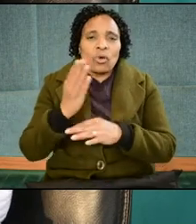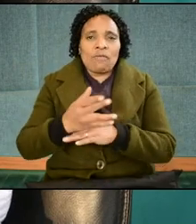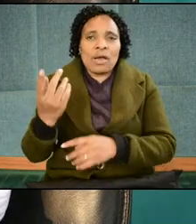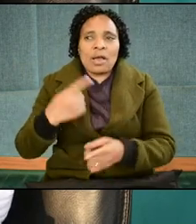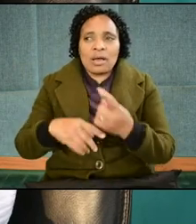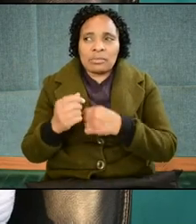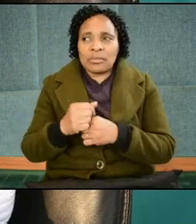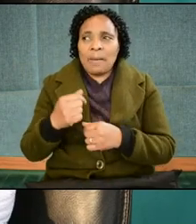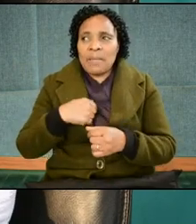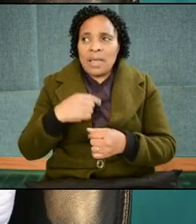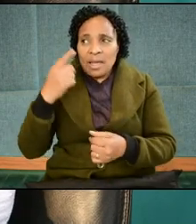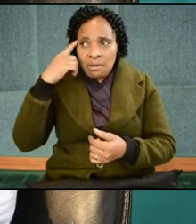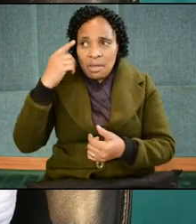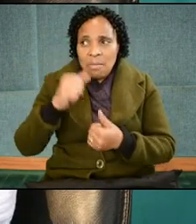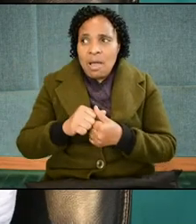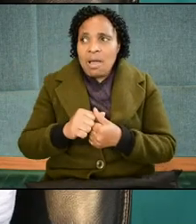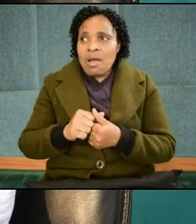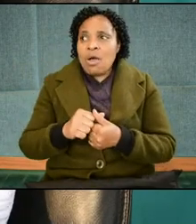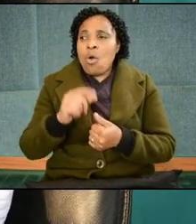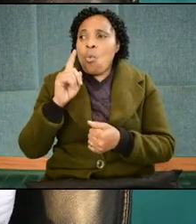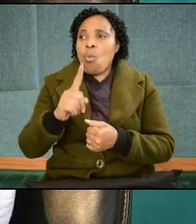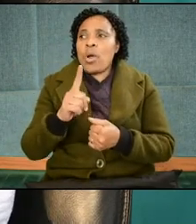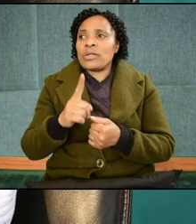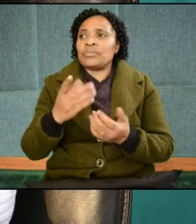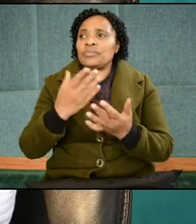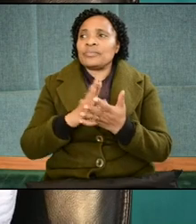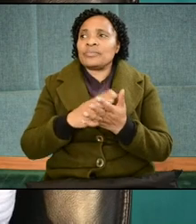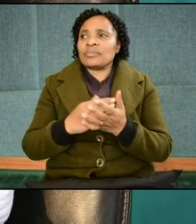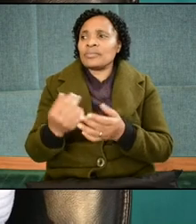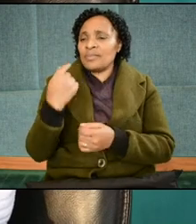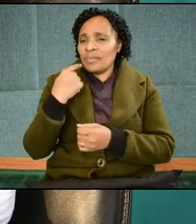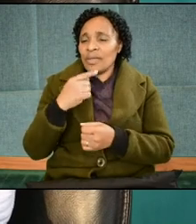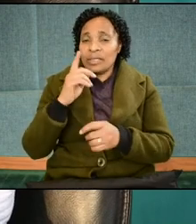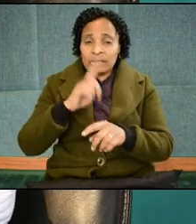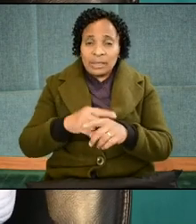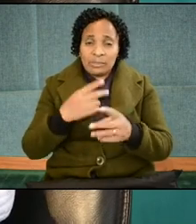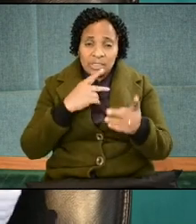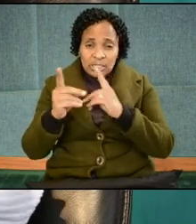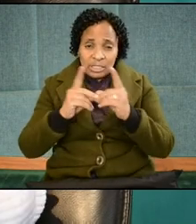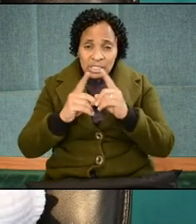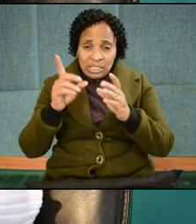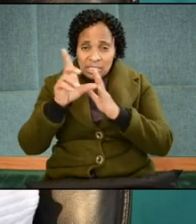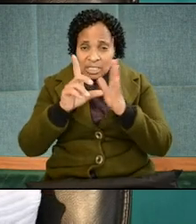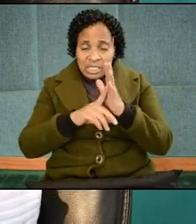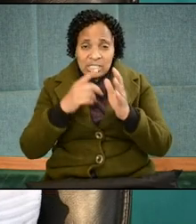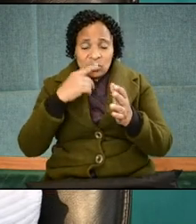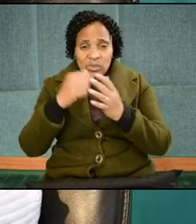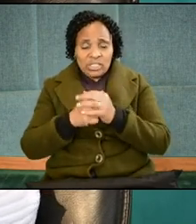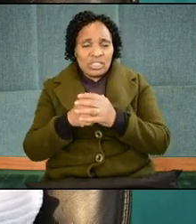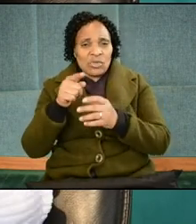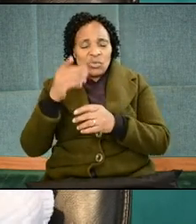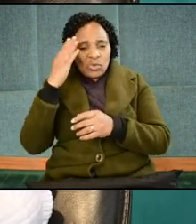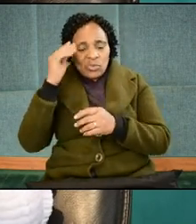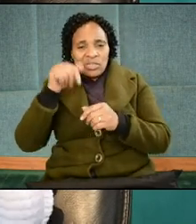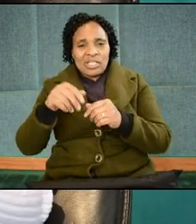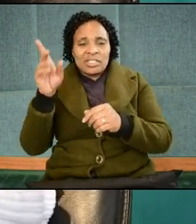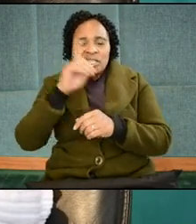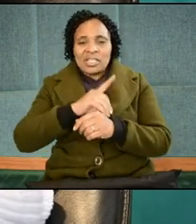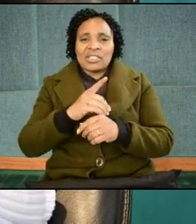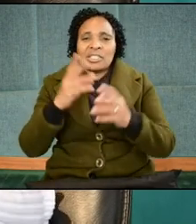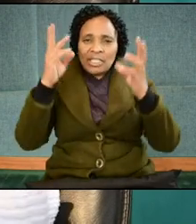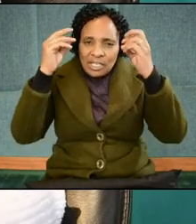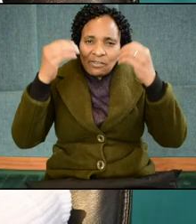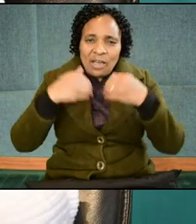it reminds me of an incident that one of us was sharing just recently when we were discussing the lesson. And they said that, you know, these days the devil even